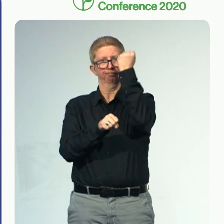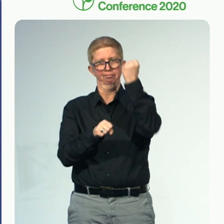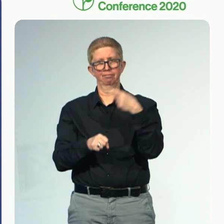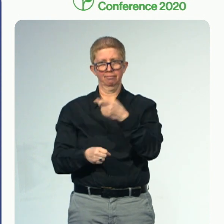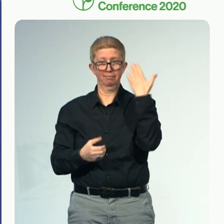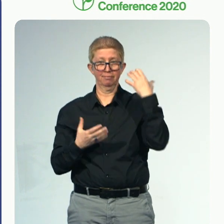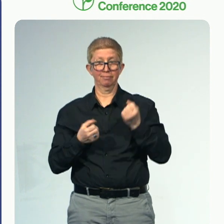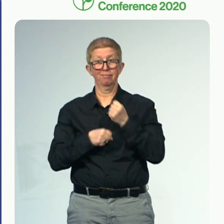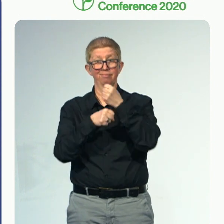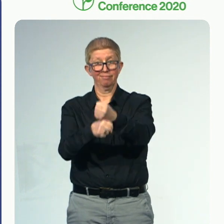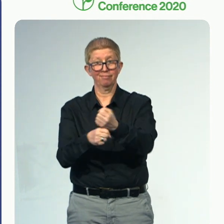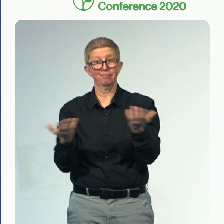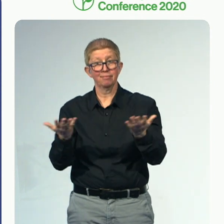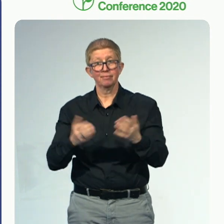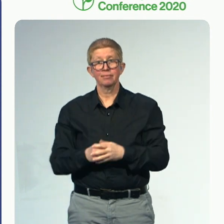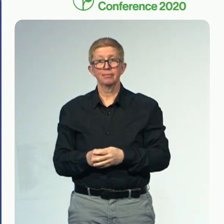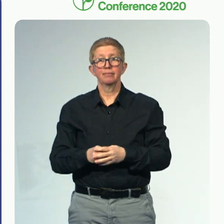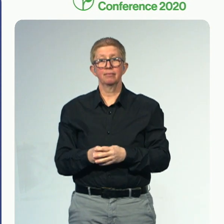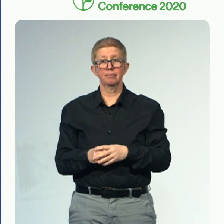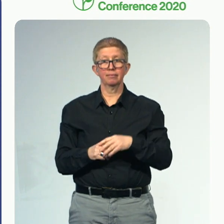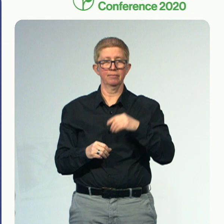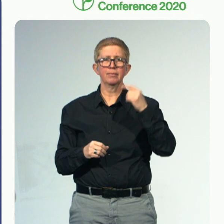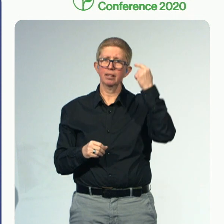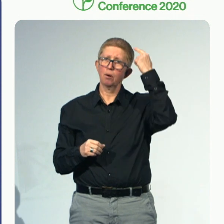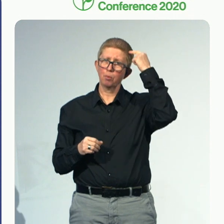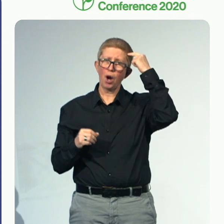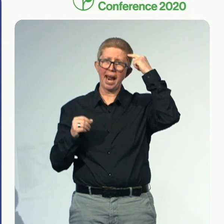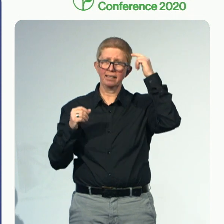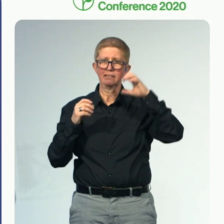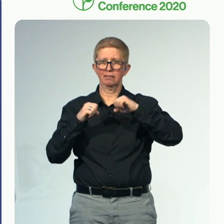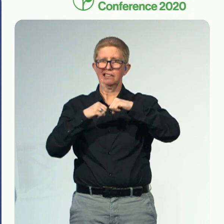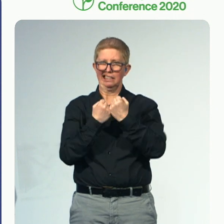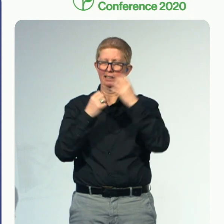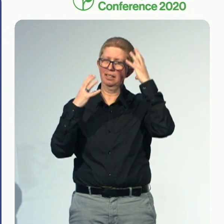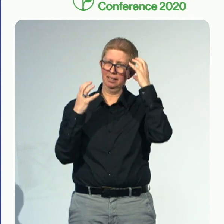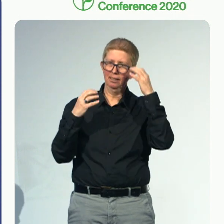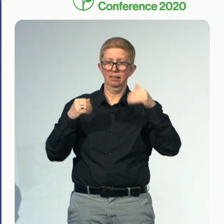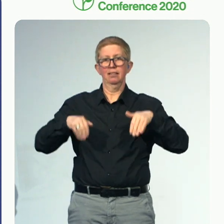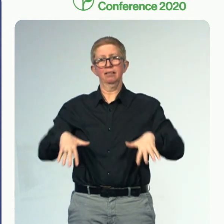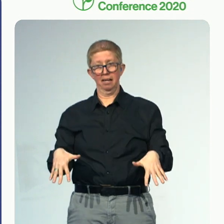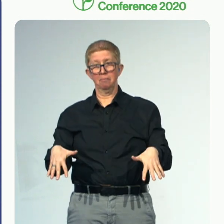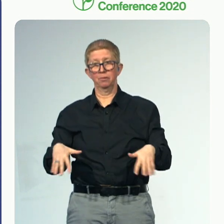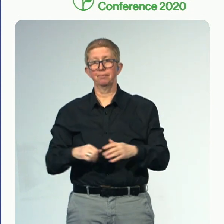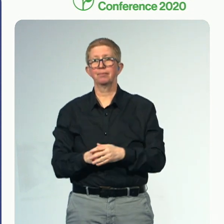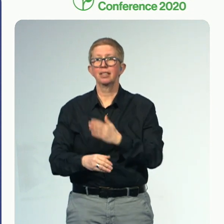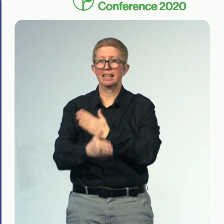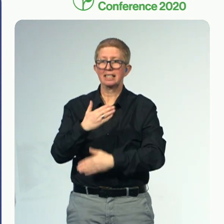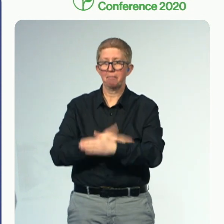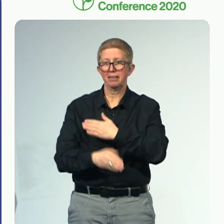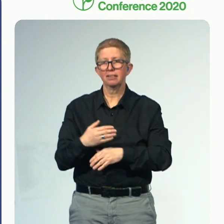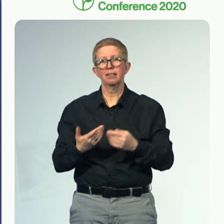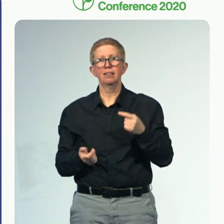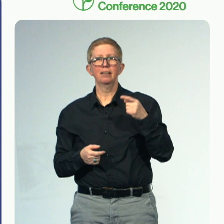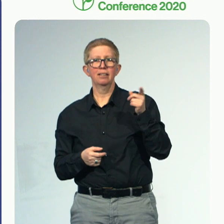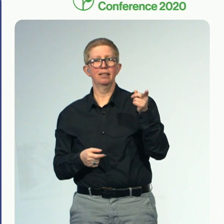dancing and singing and drama. And I also, those are the things, I actually played tennis even though it was really hard for me to see. I mean,